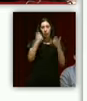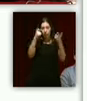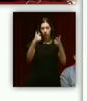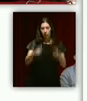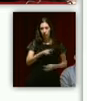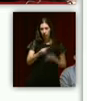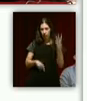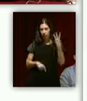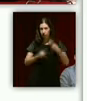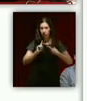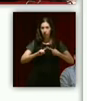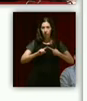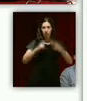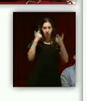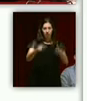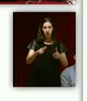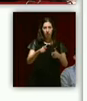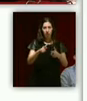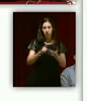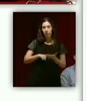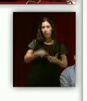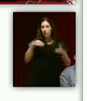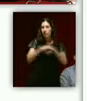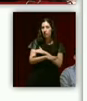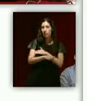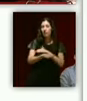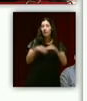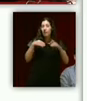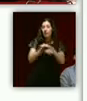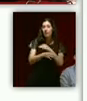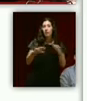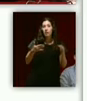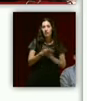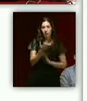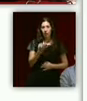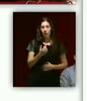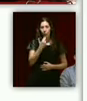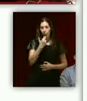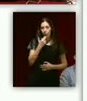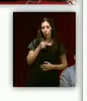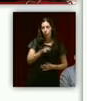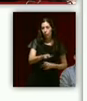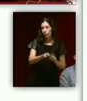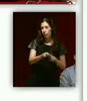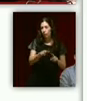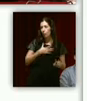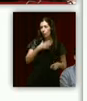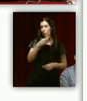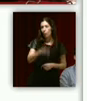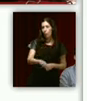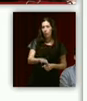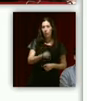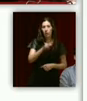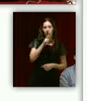are talking about 3 blocks. The entry interface is